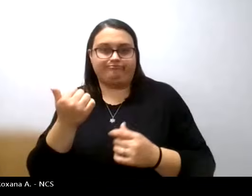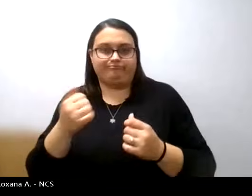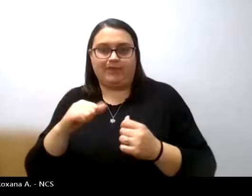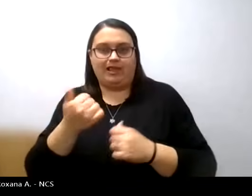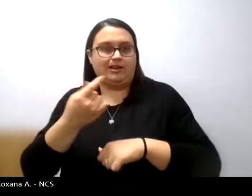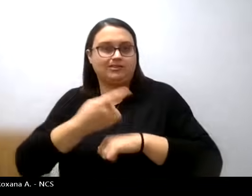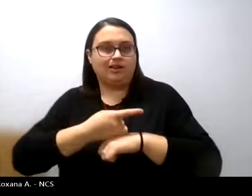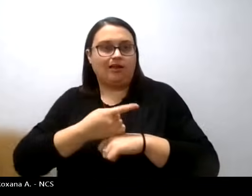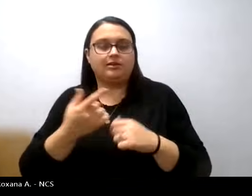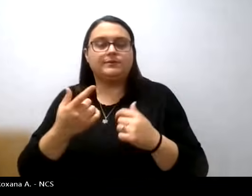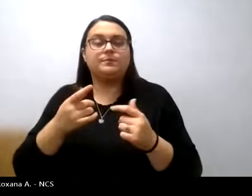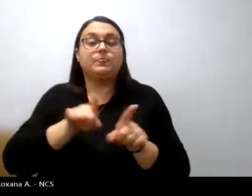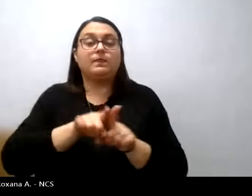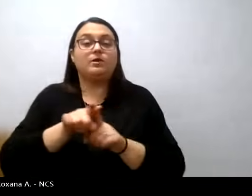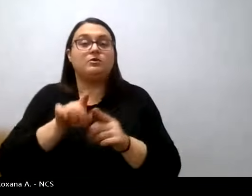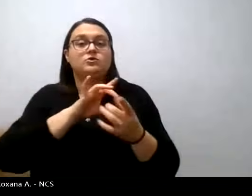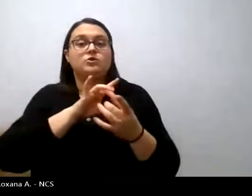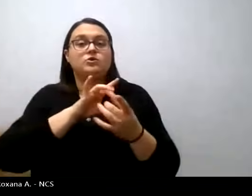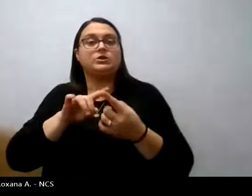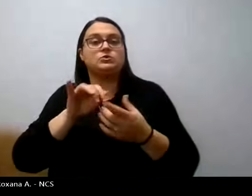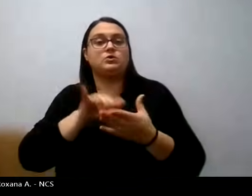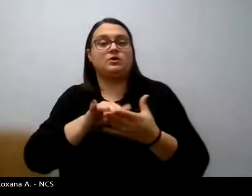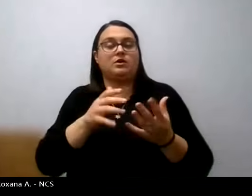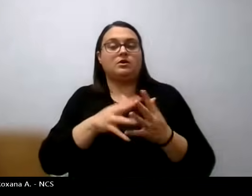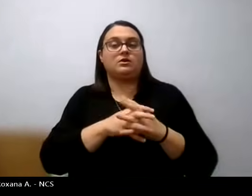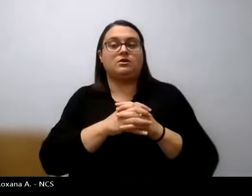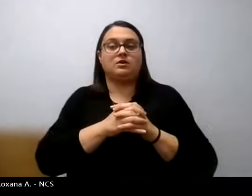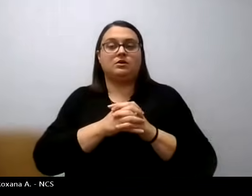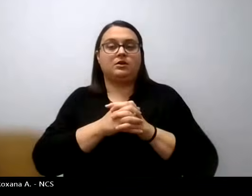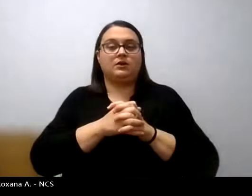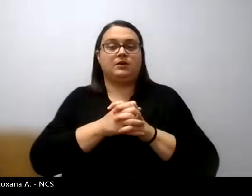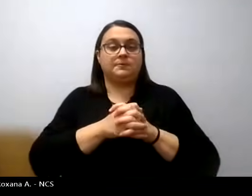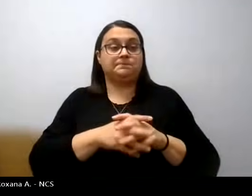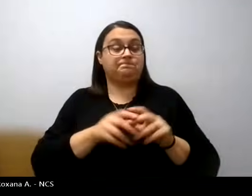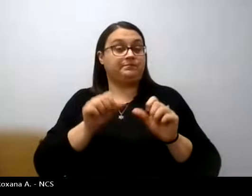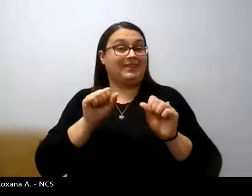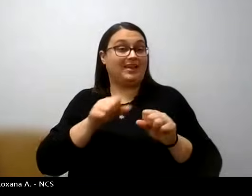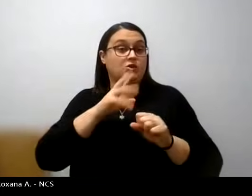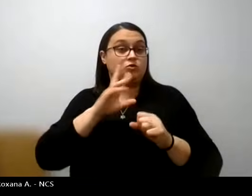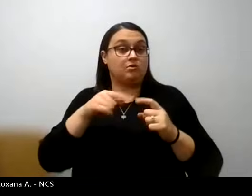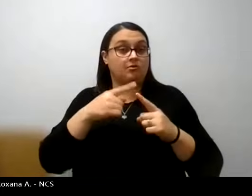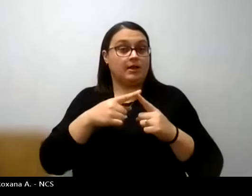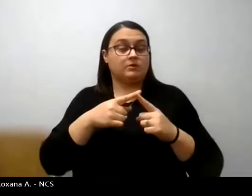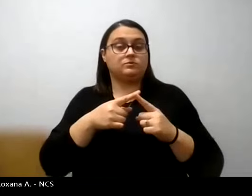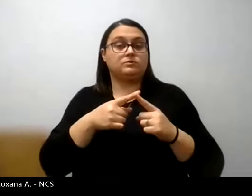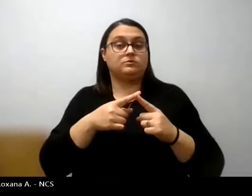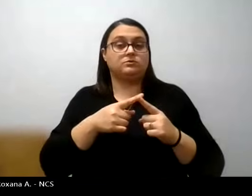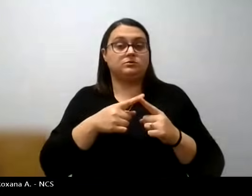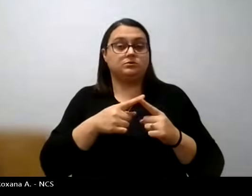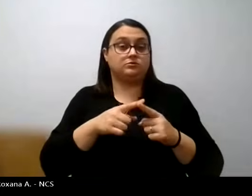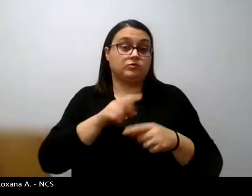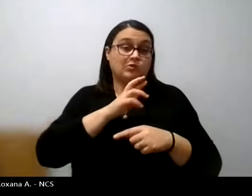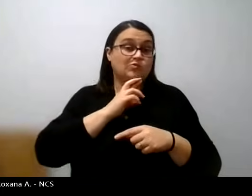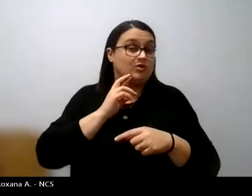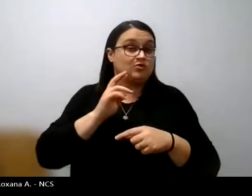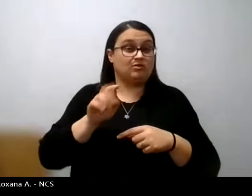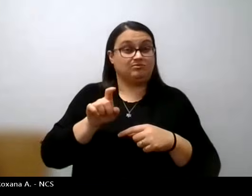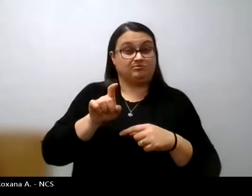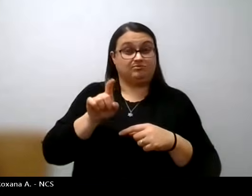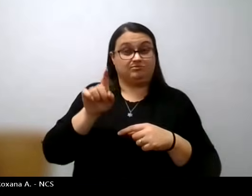then also related to that, can you talk about should restaurants in